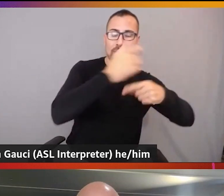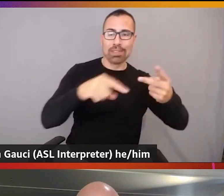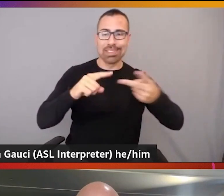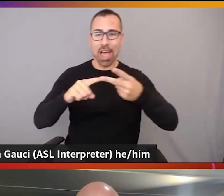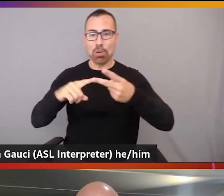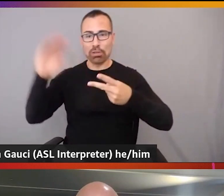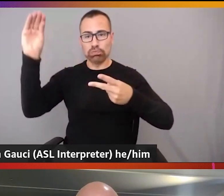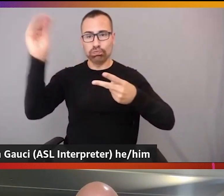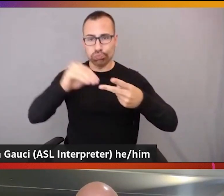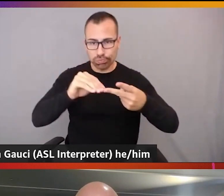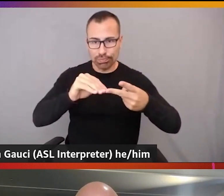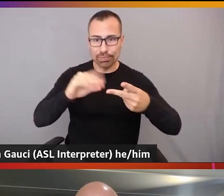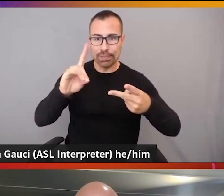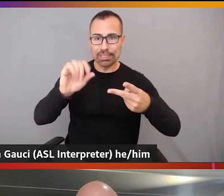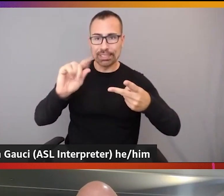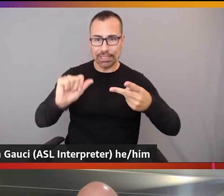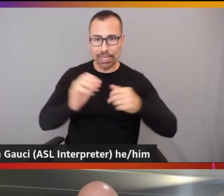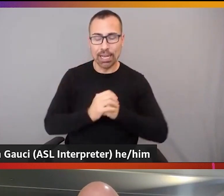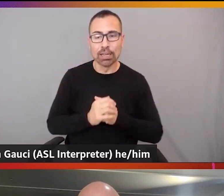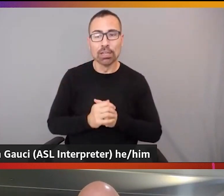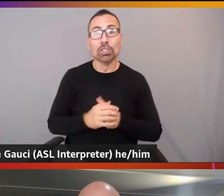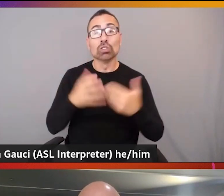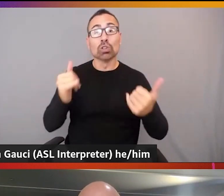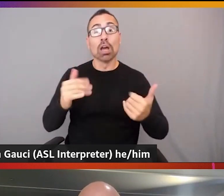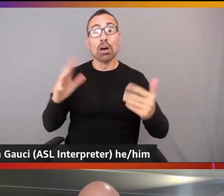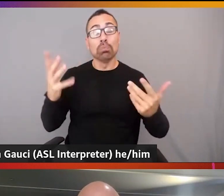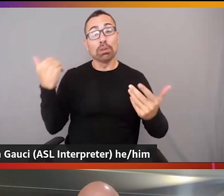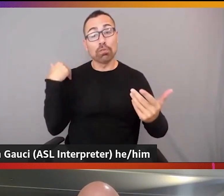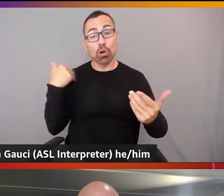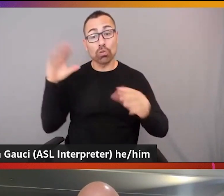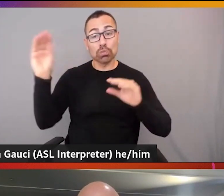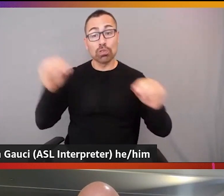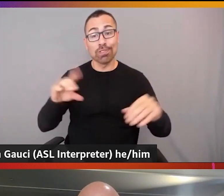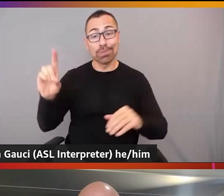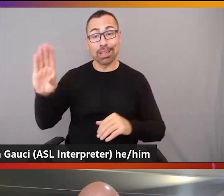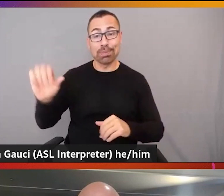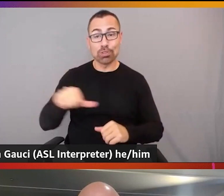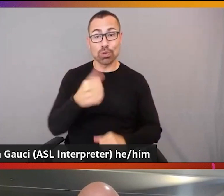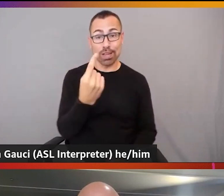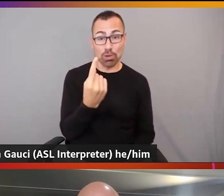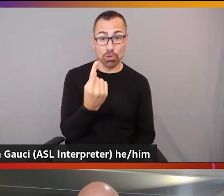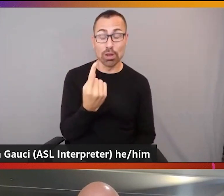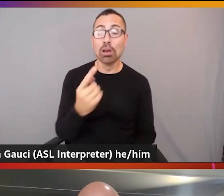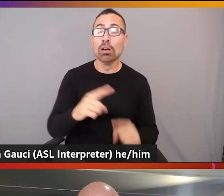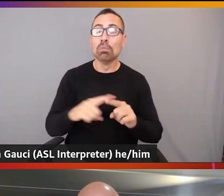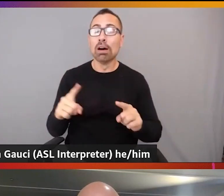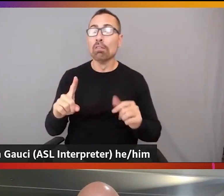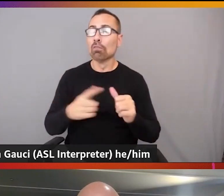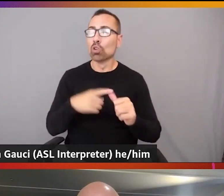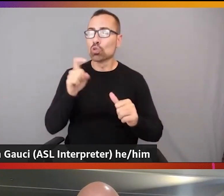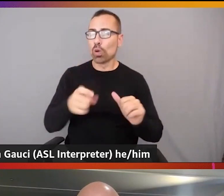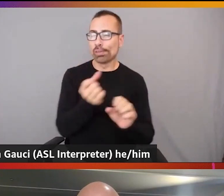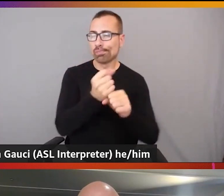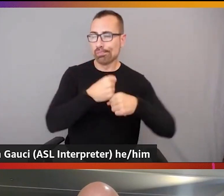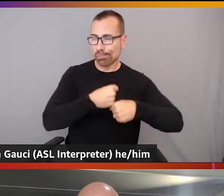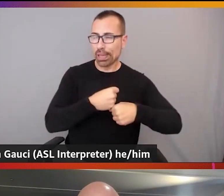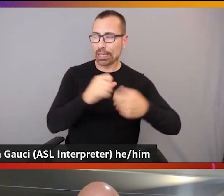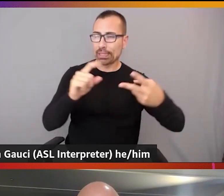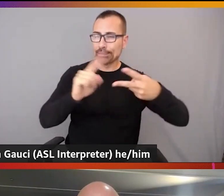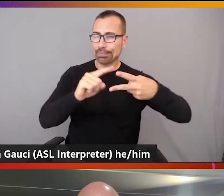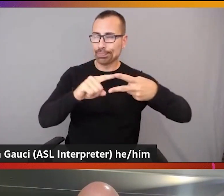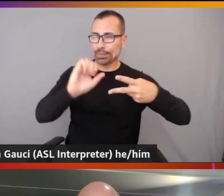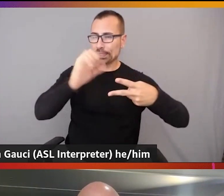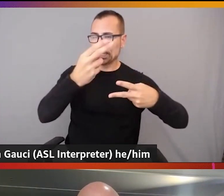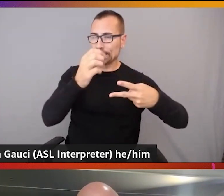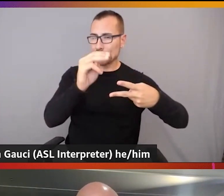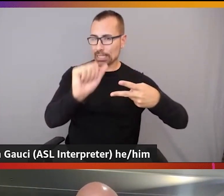data from one database type to another. But the first step was actually converting the schema. And this was where the AWS Schema